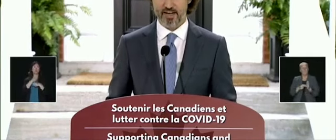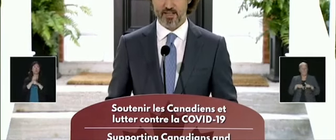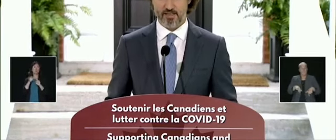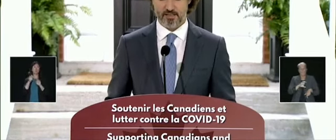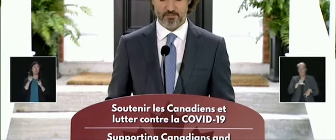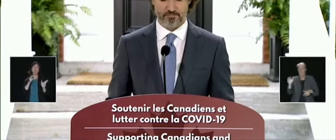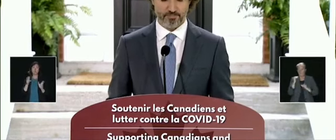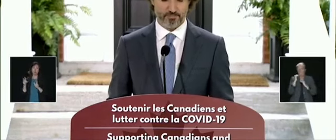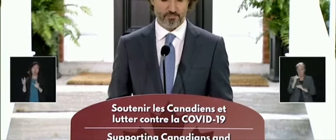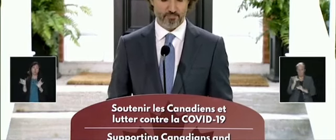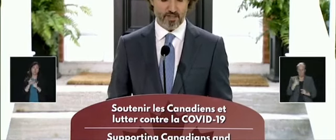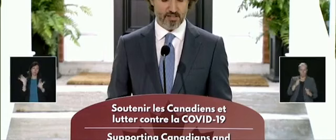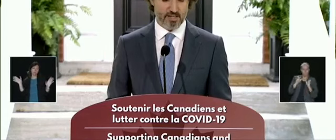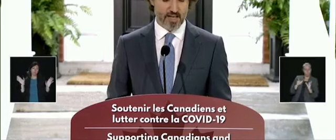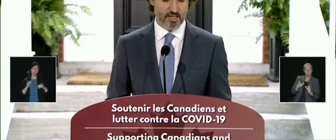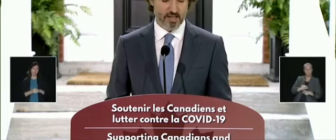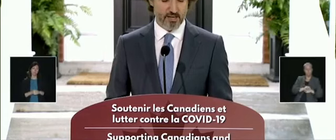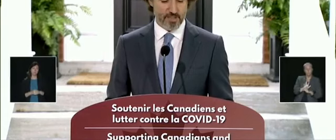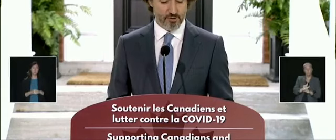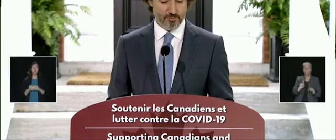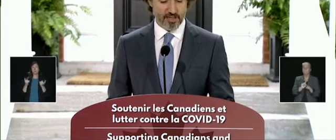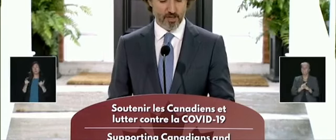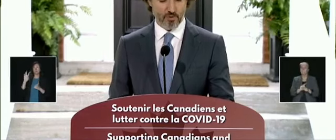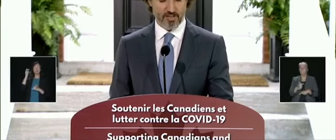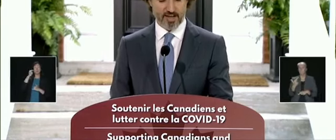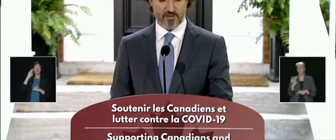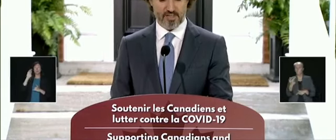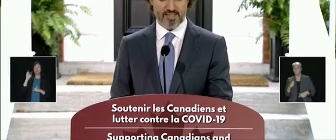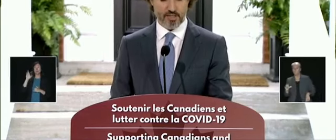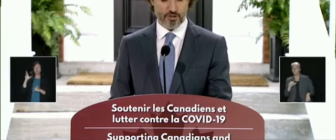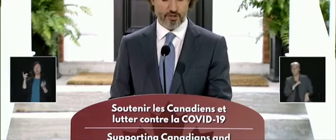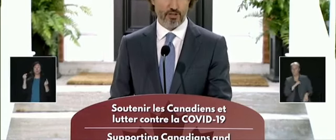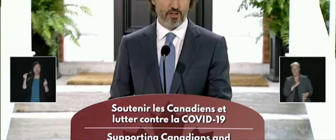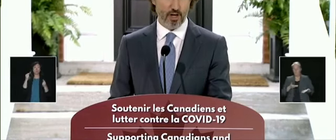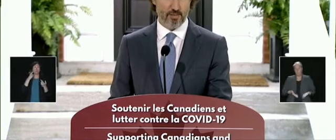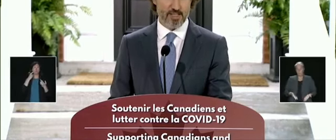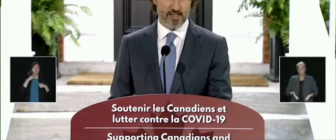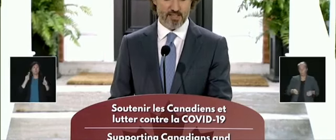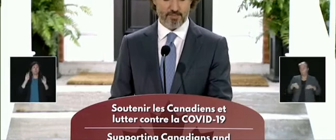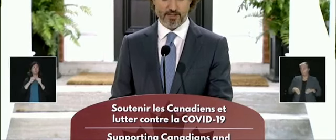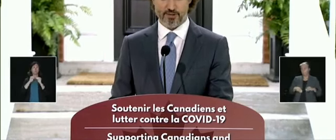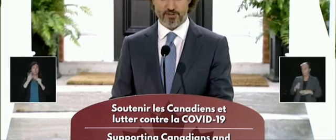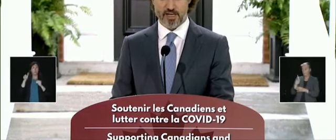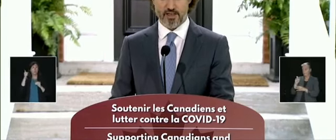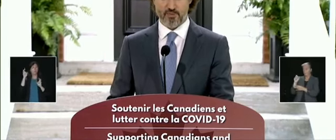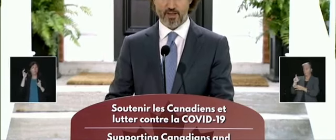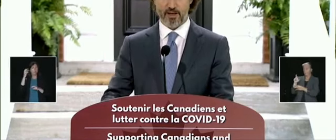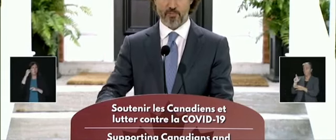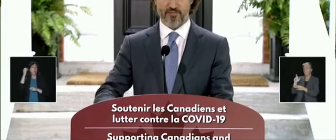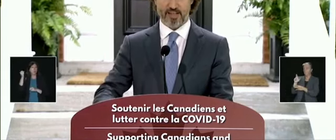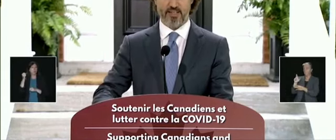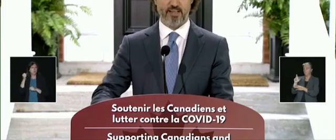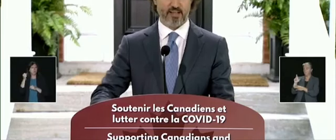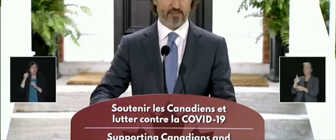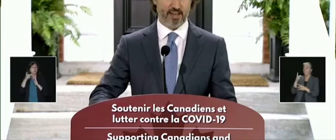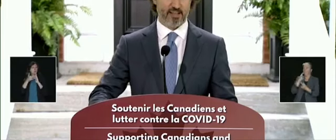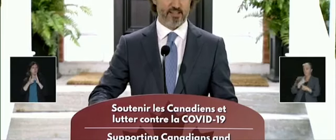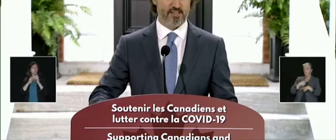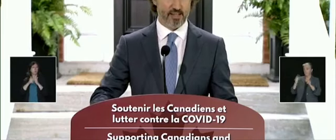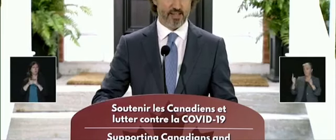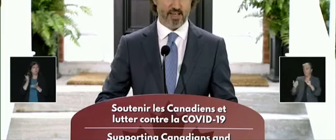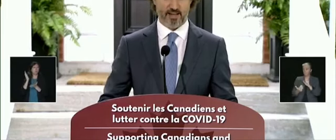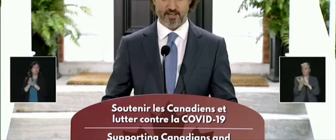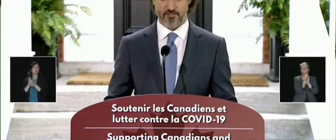gun violence. Today, Minister Blair will announce additional common sense measures that will help fight gun